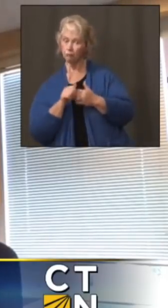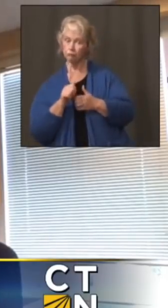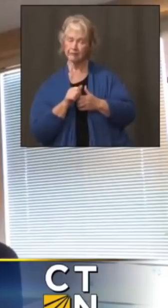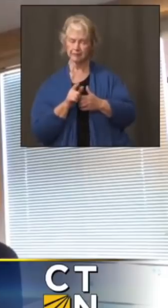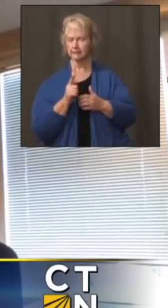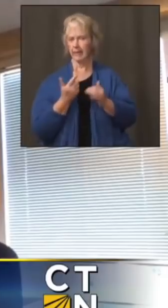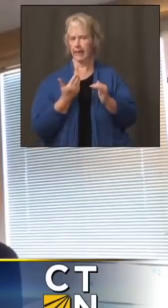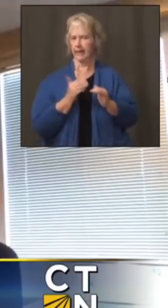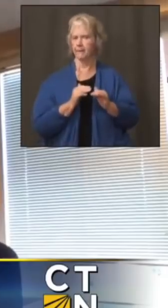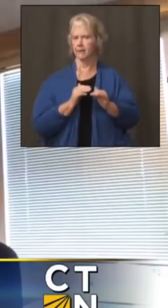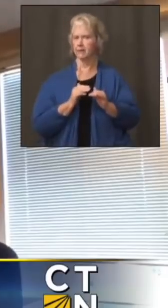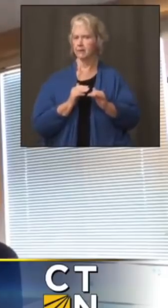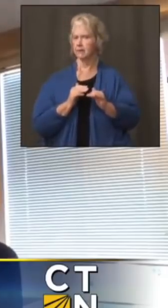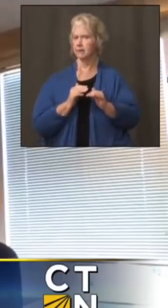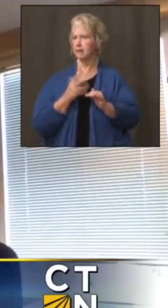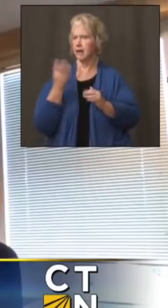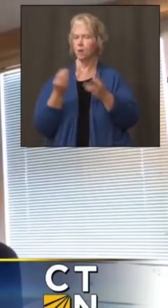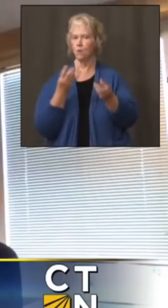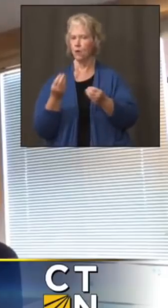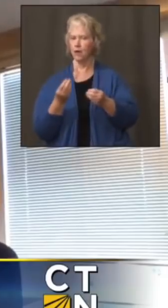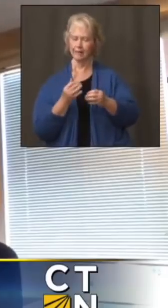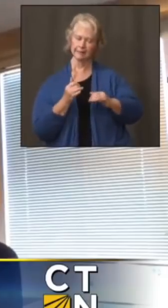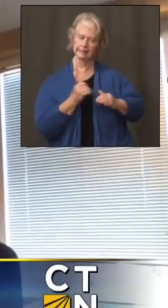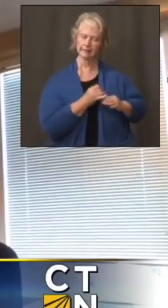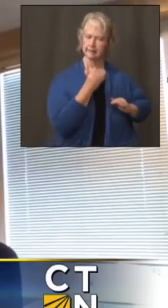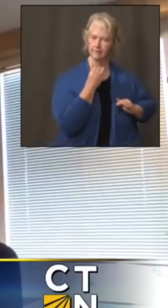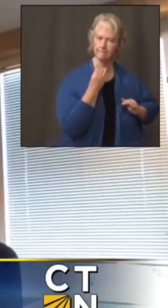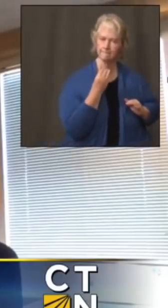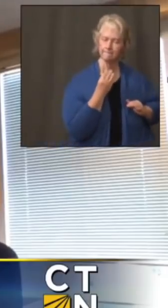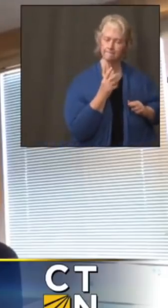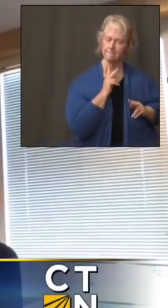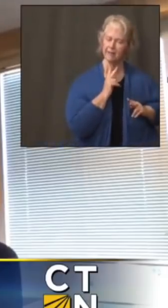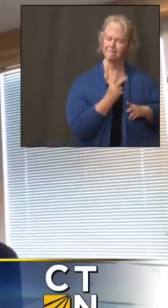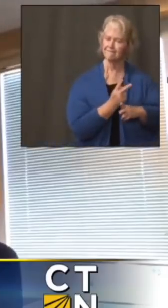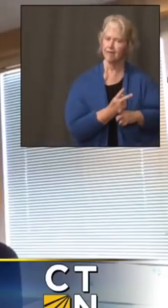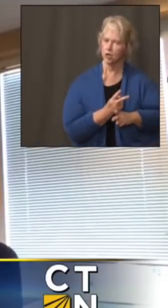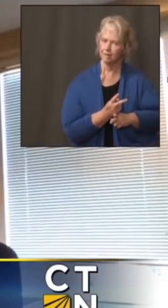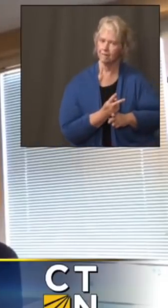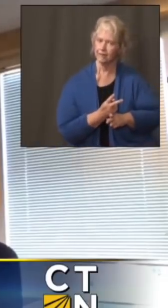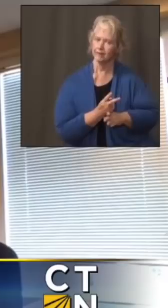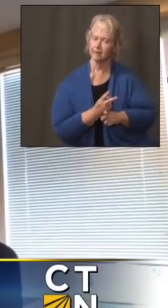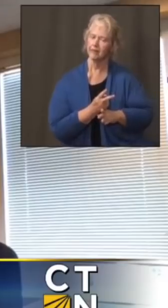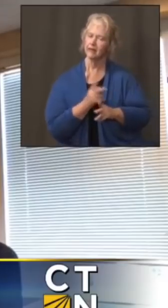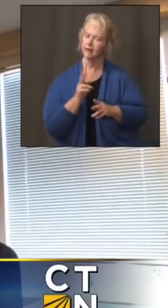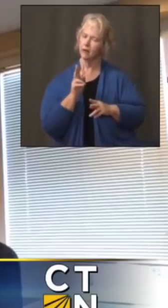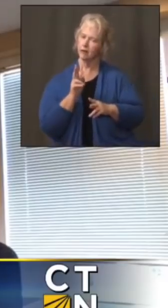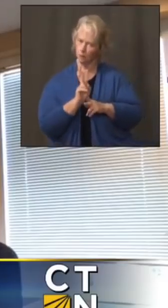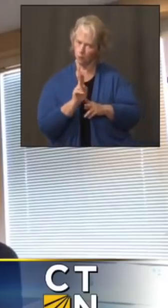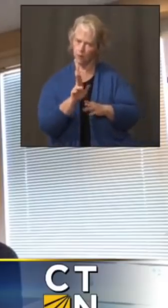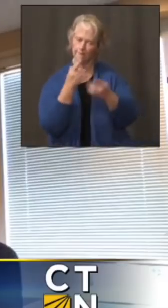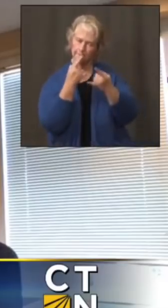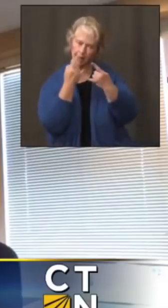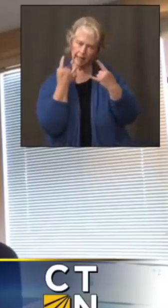now. Stay closer to home, be extra careful about the distancing and the masks.